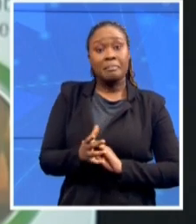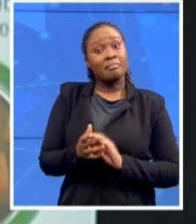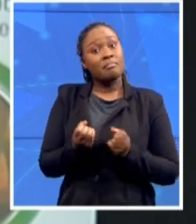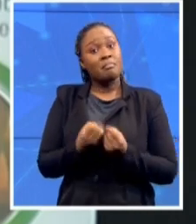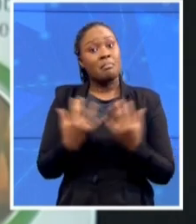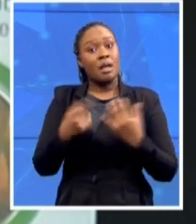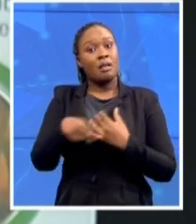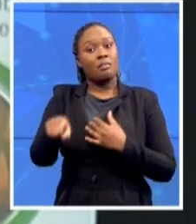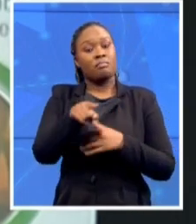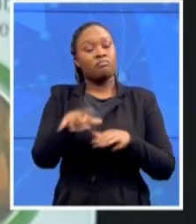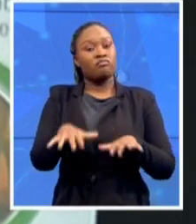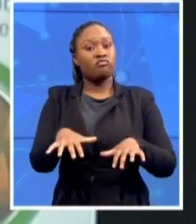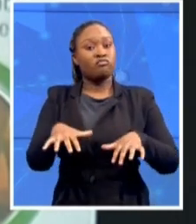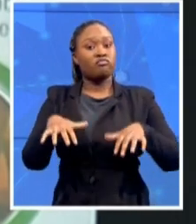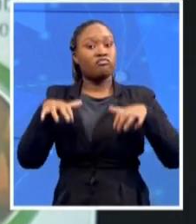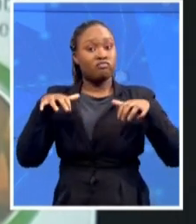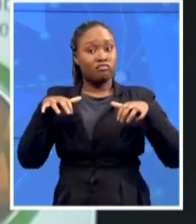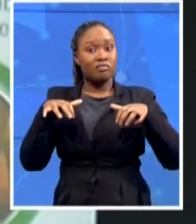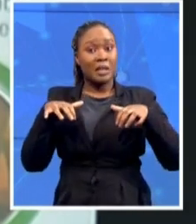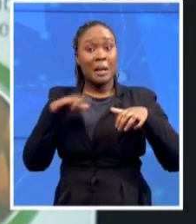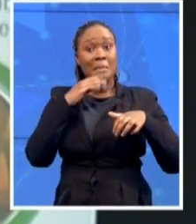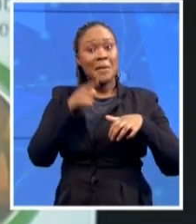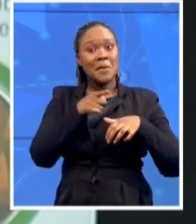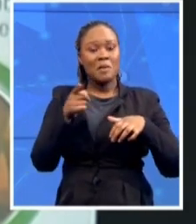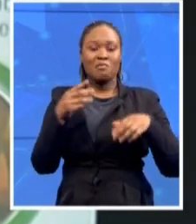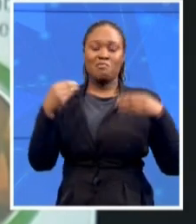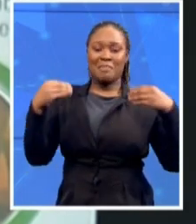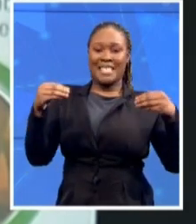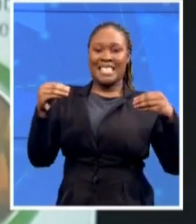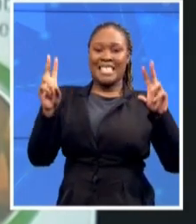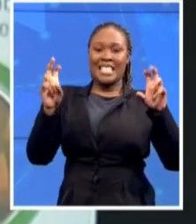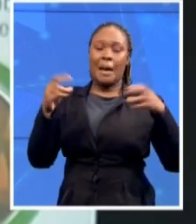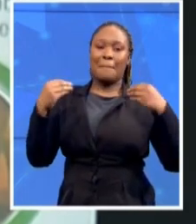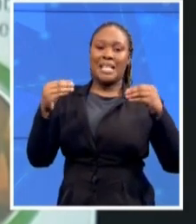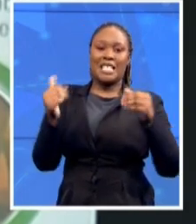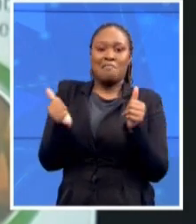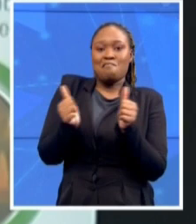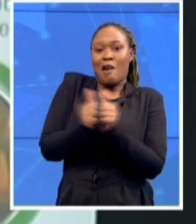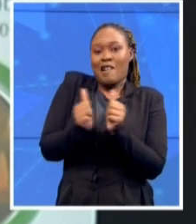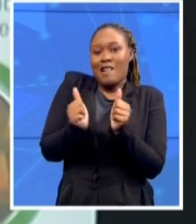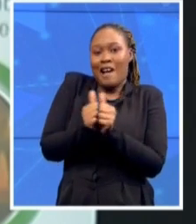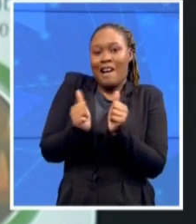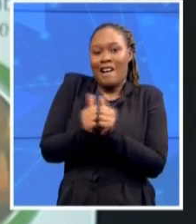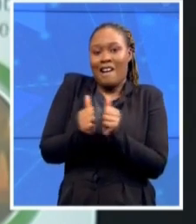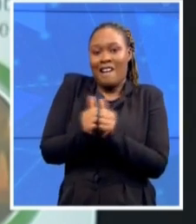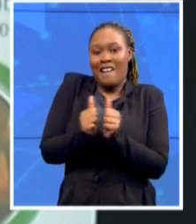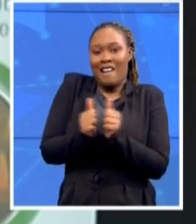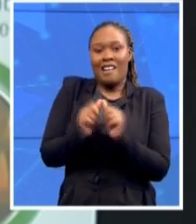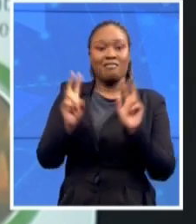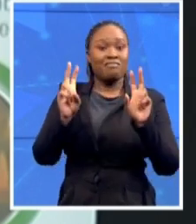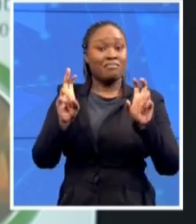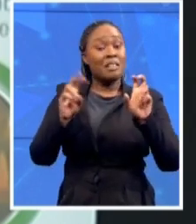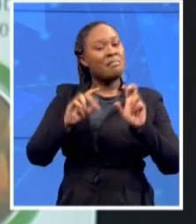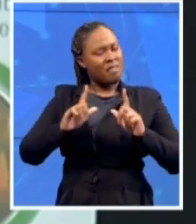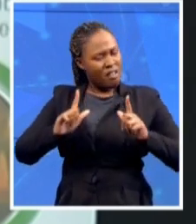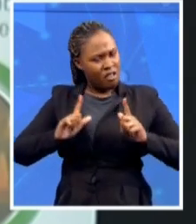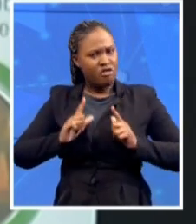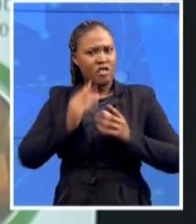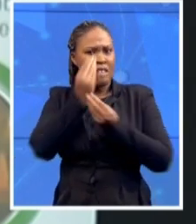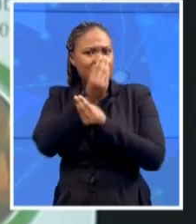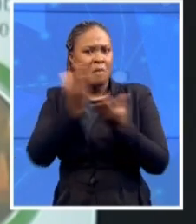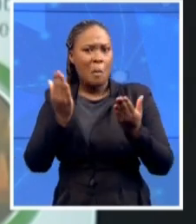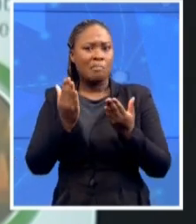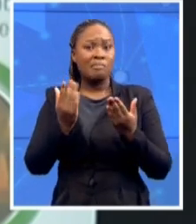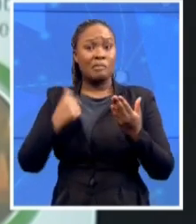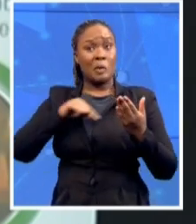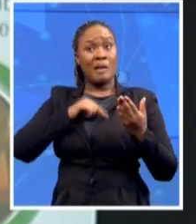Town's business partners. I think it's important, therefore, that you are given some insight into how we see the future of electricity